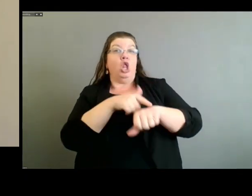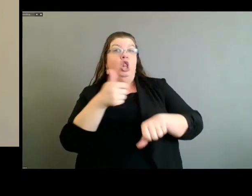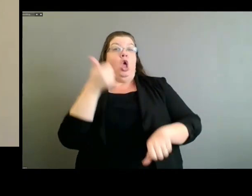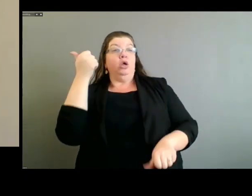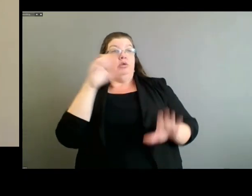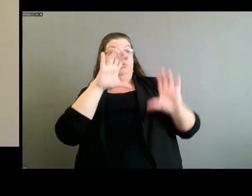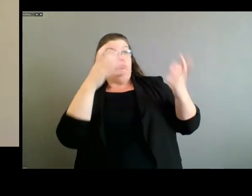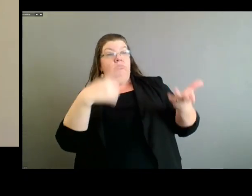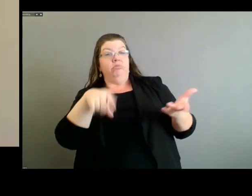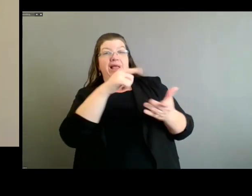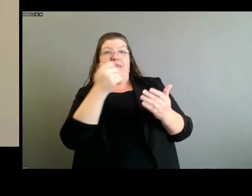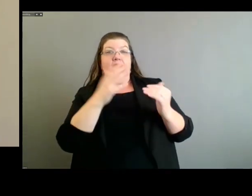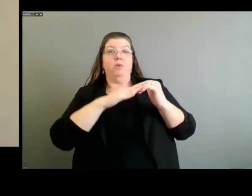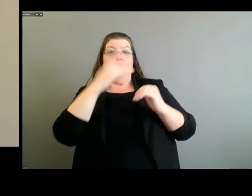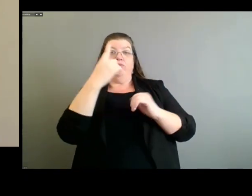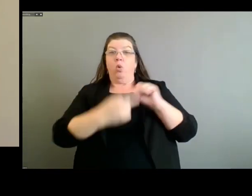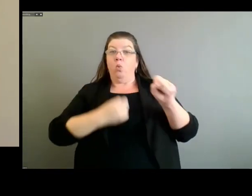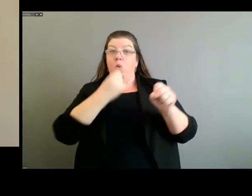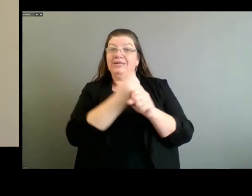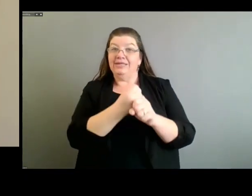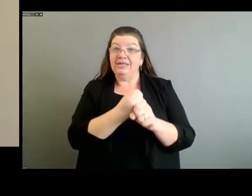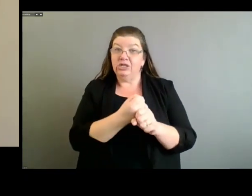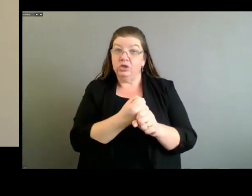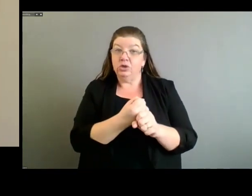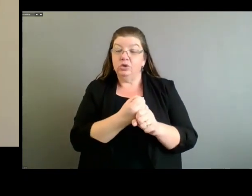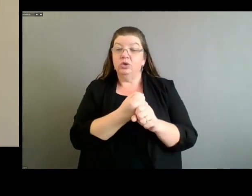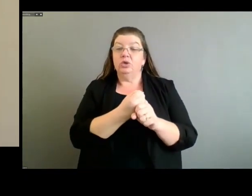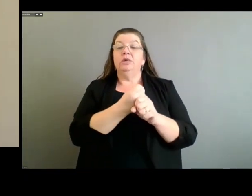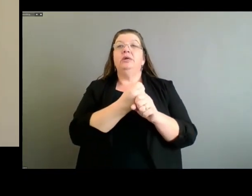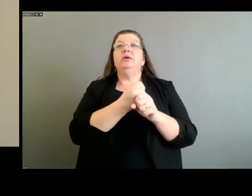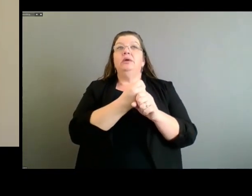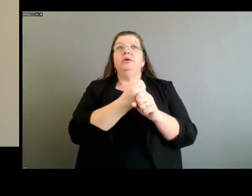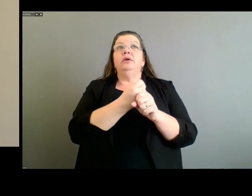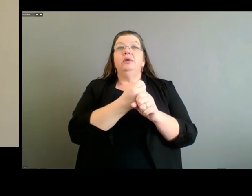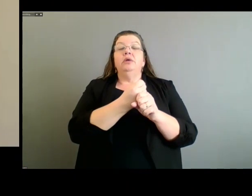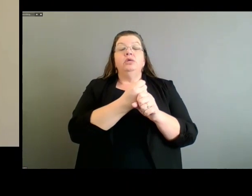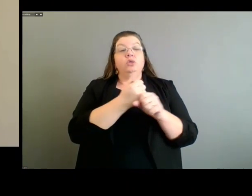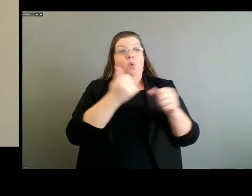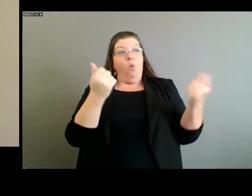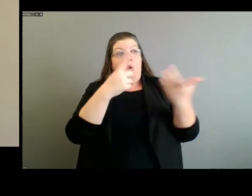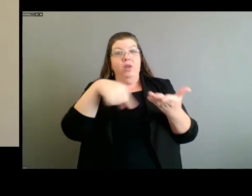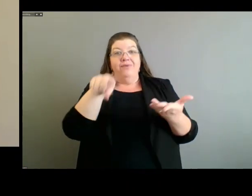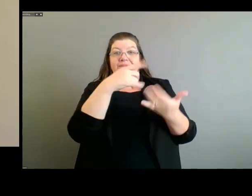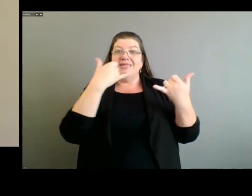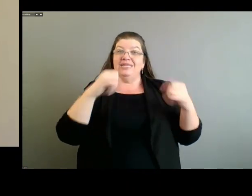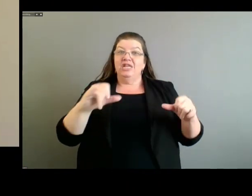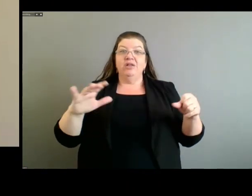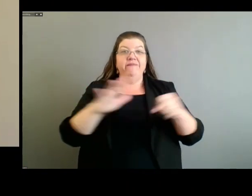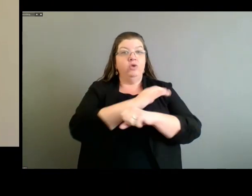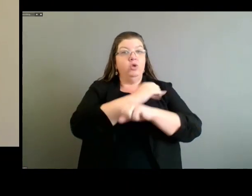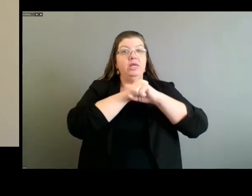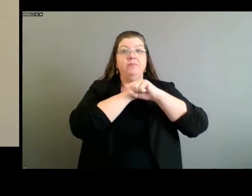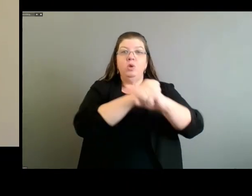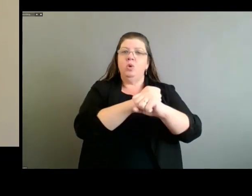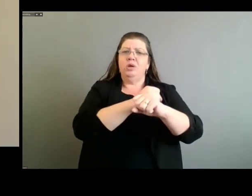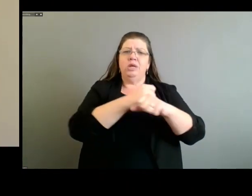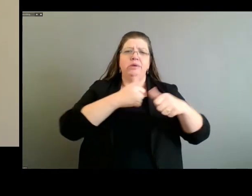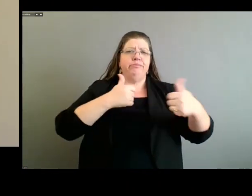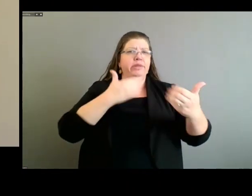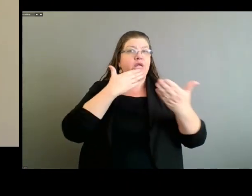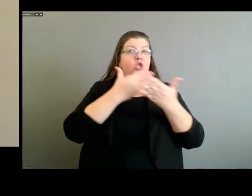had it for a little over a year. So all of these people still have full immunity. That's a good